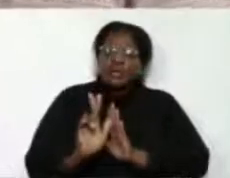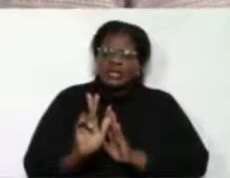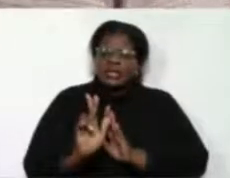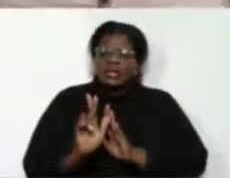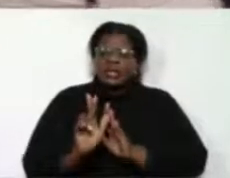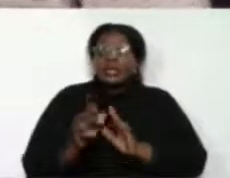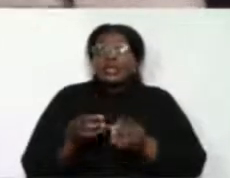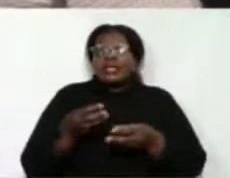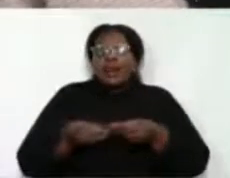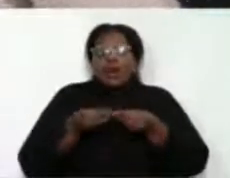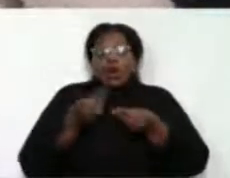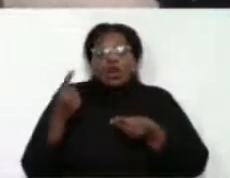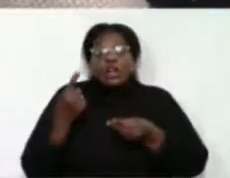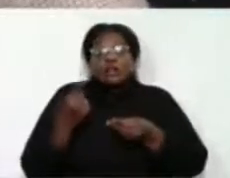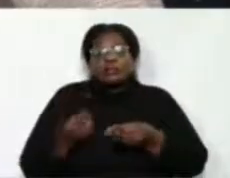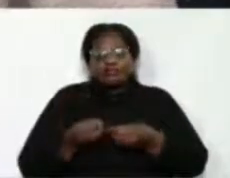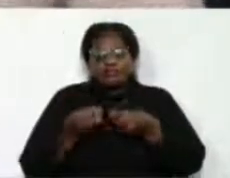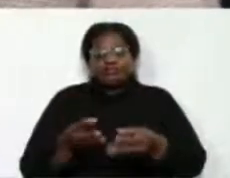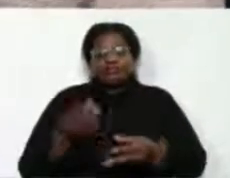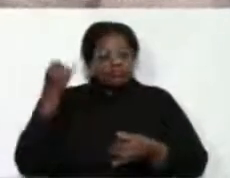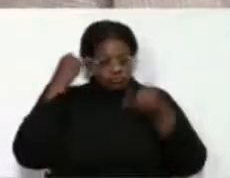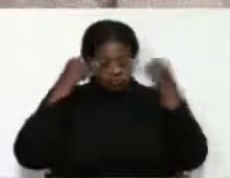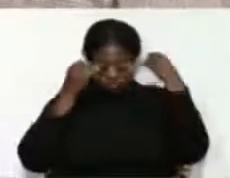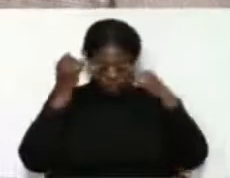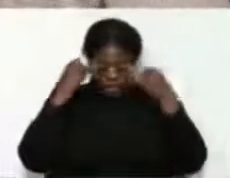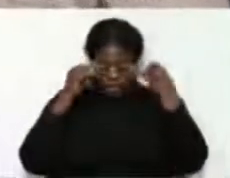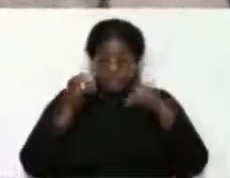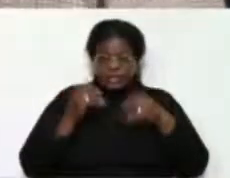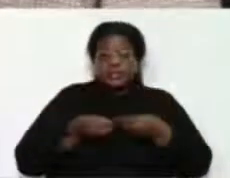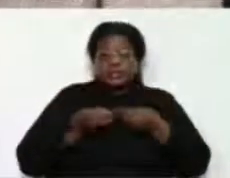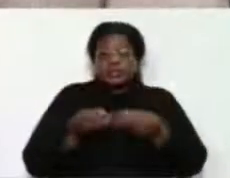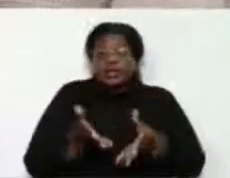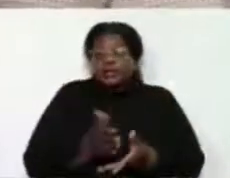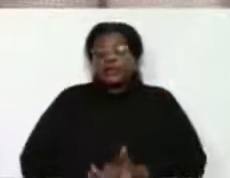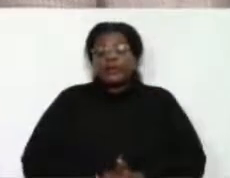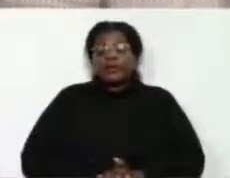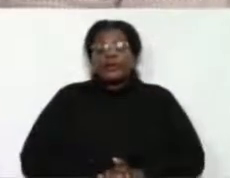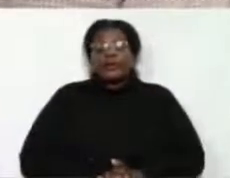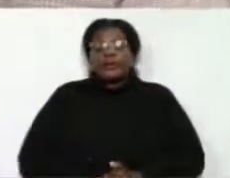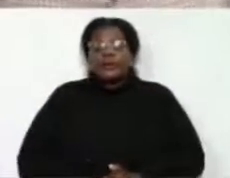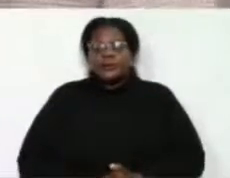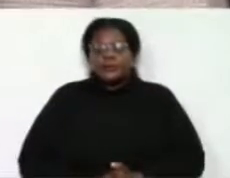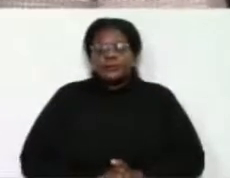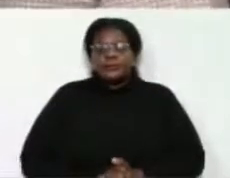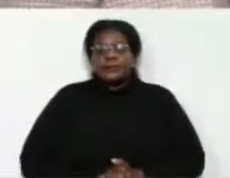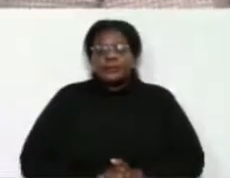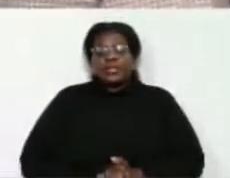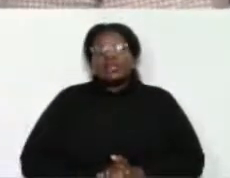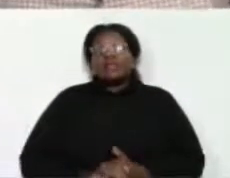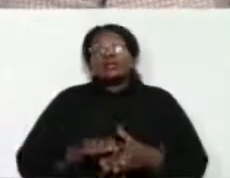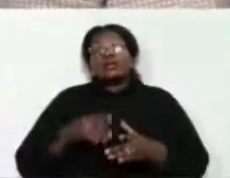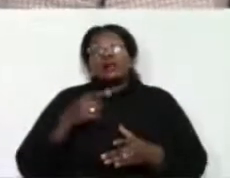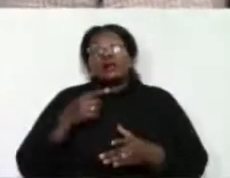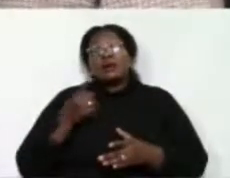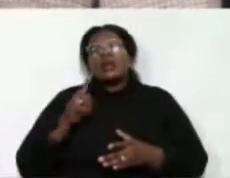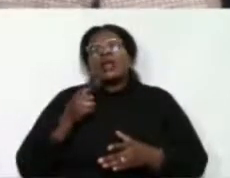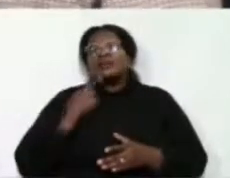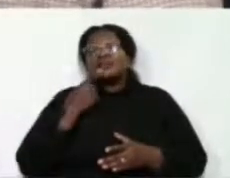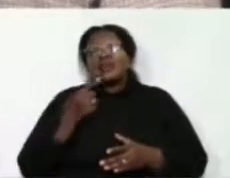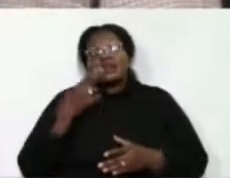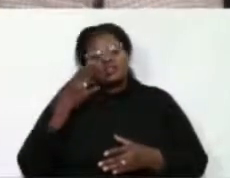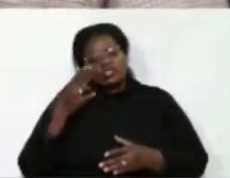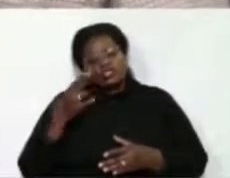wrong. But it's also to be a bit more humble, that it's not all facts, but it's about our experiences. Yeah, and also maybe